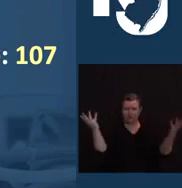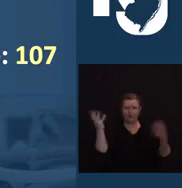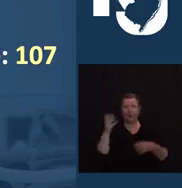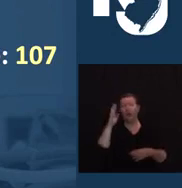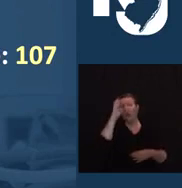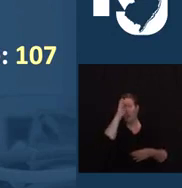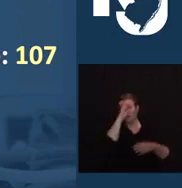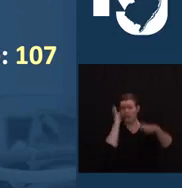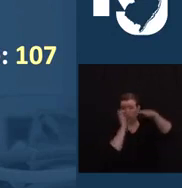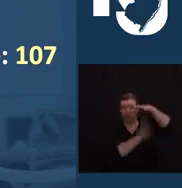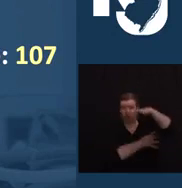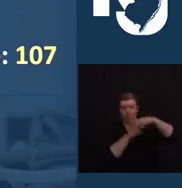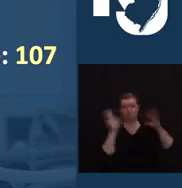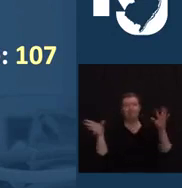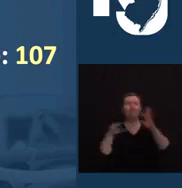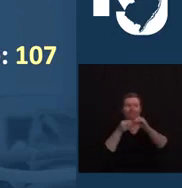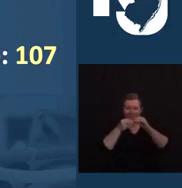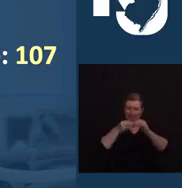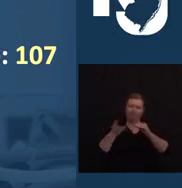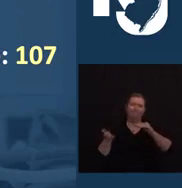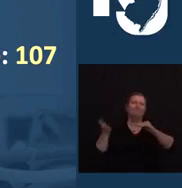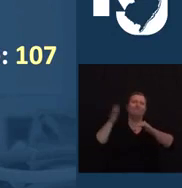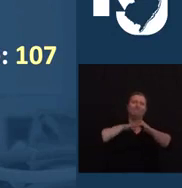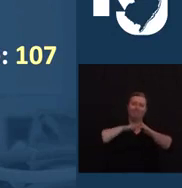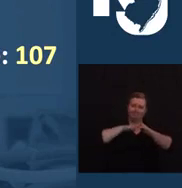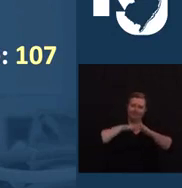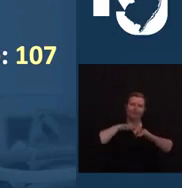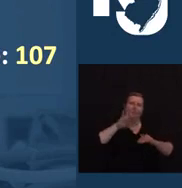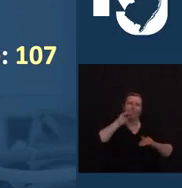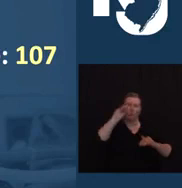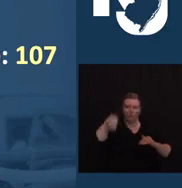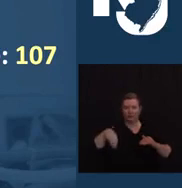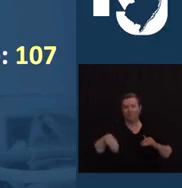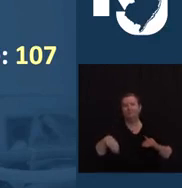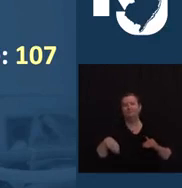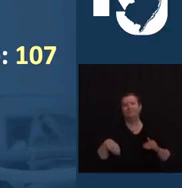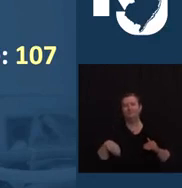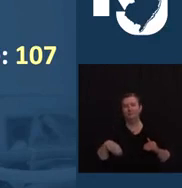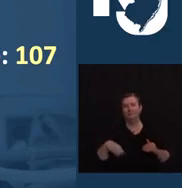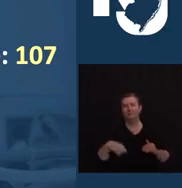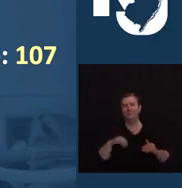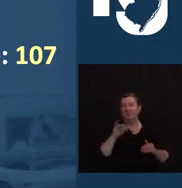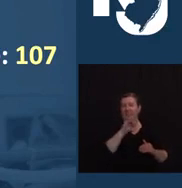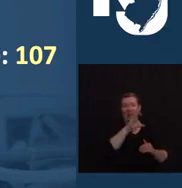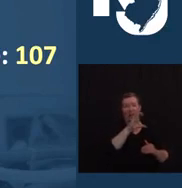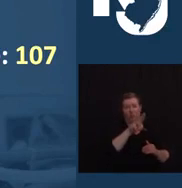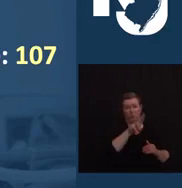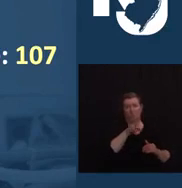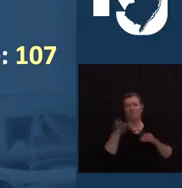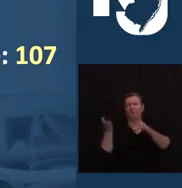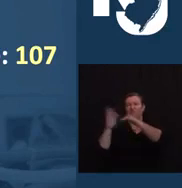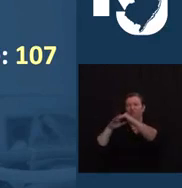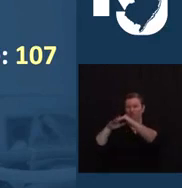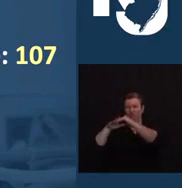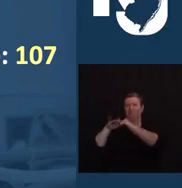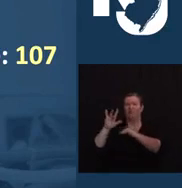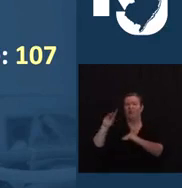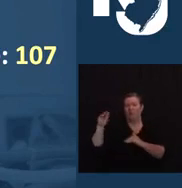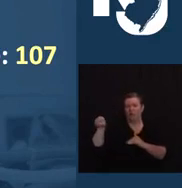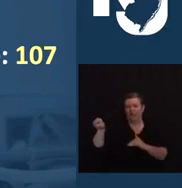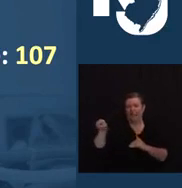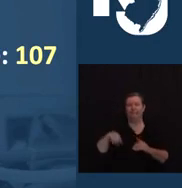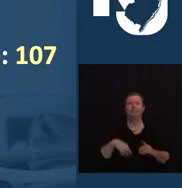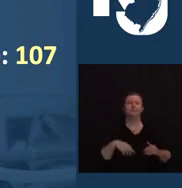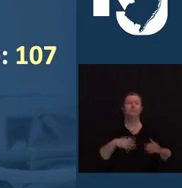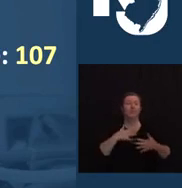hospitalizations is up a little more than 10% from last Monday, as is the ICU count, but the number of ventilators in use has